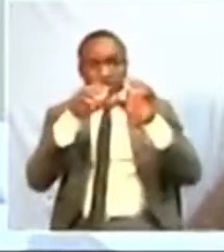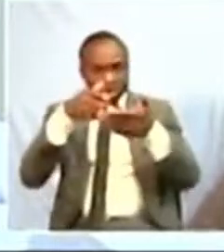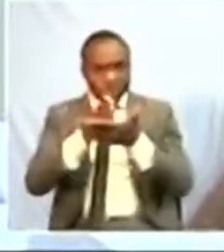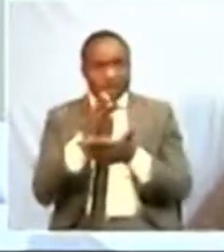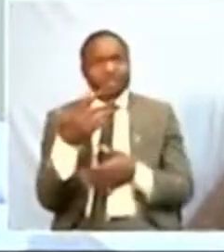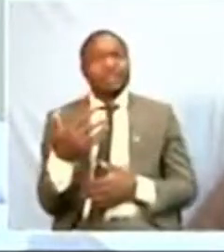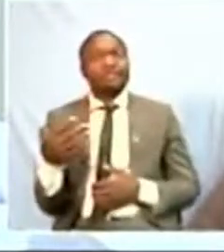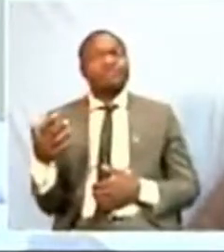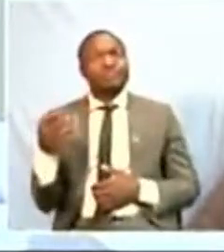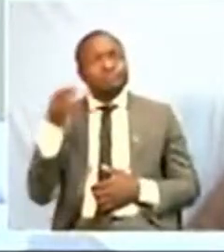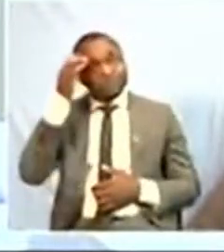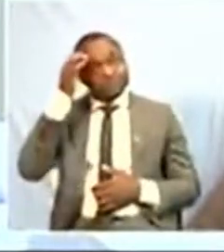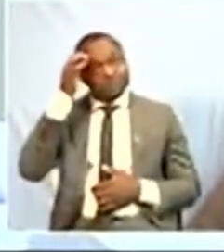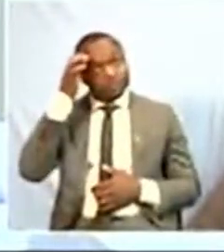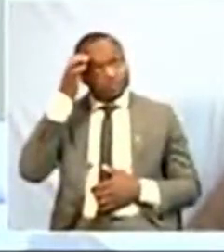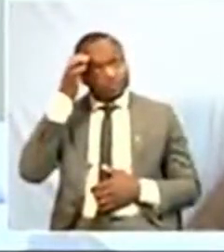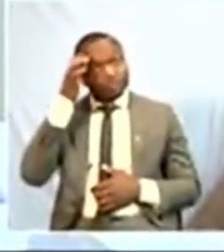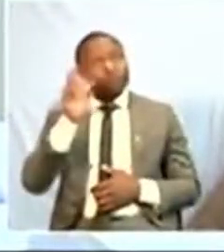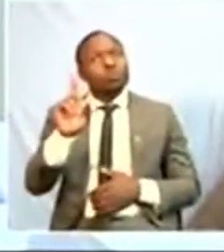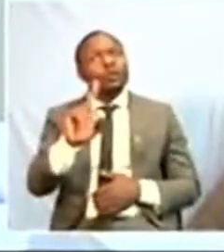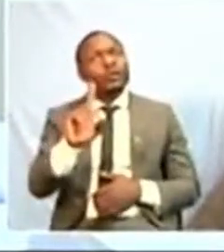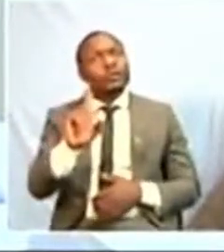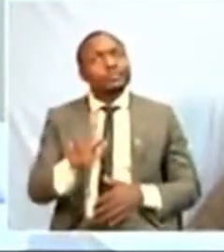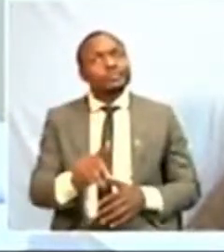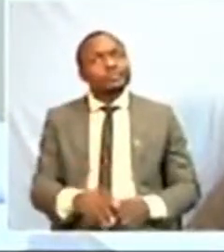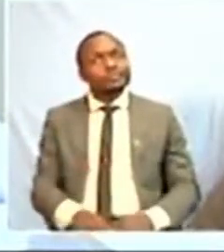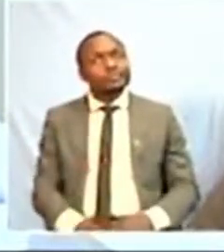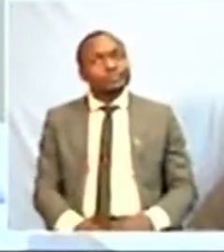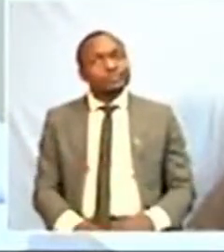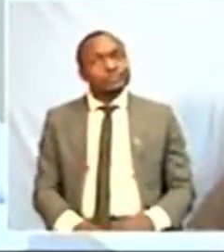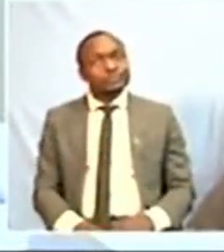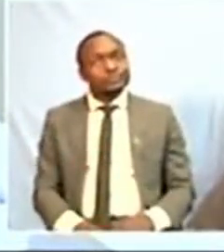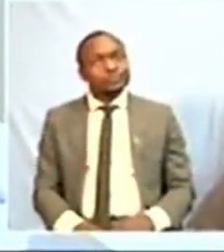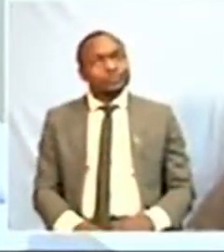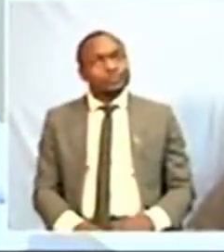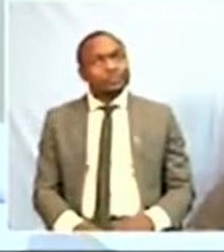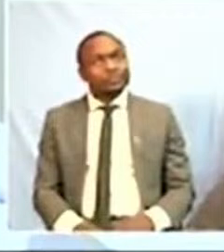thing. Where on earth?